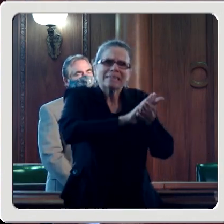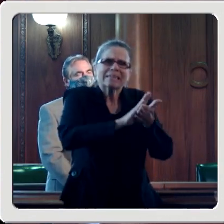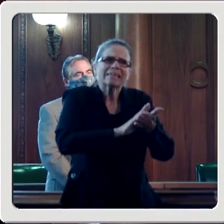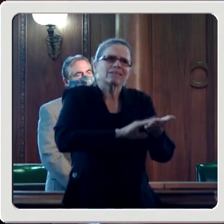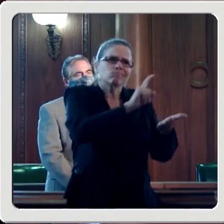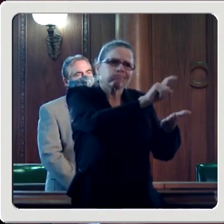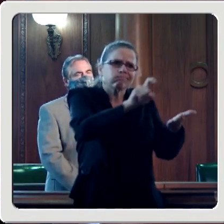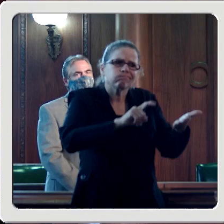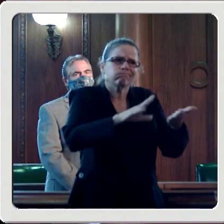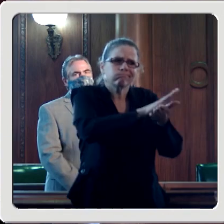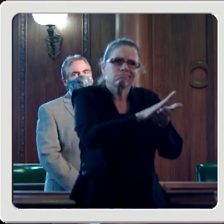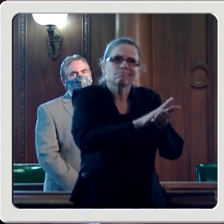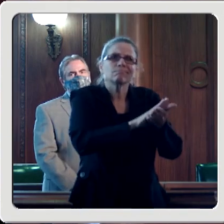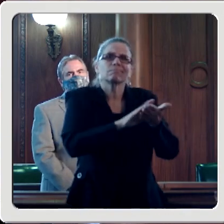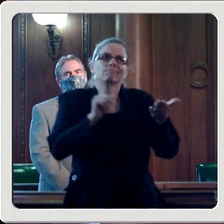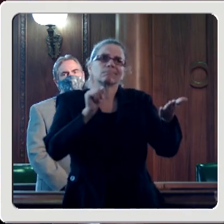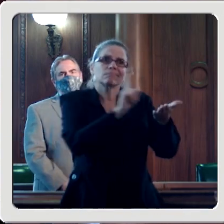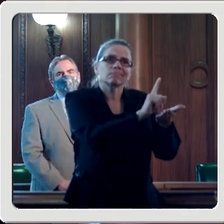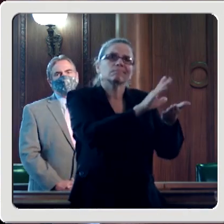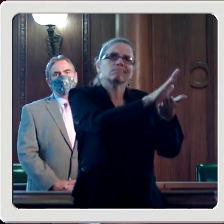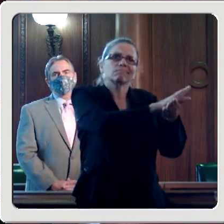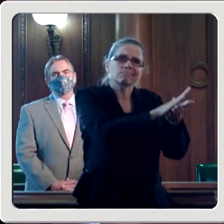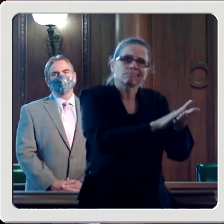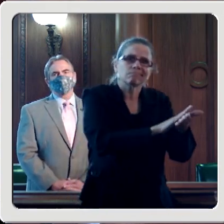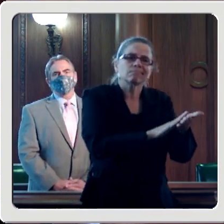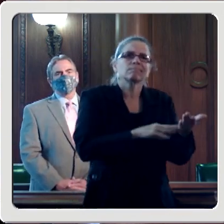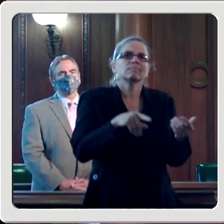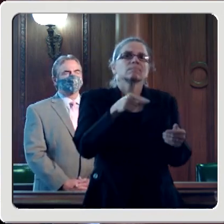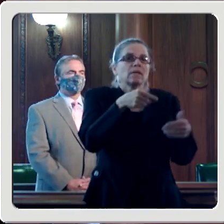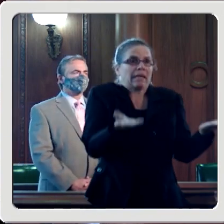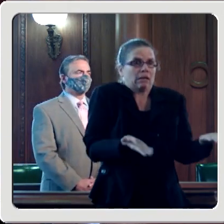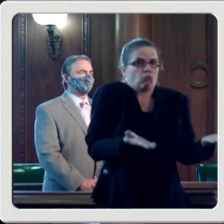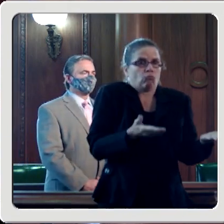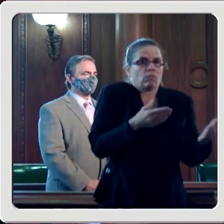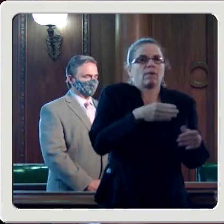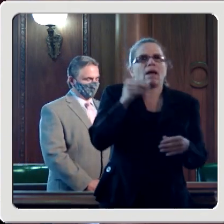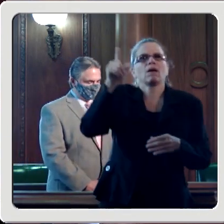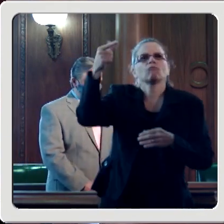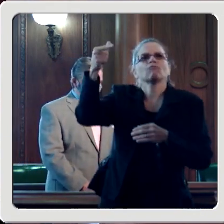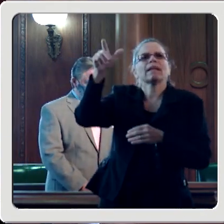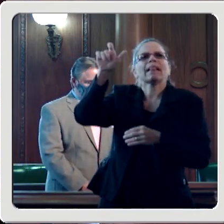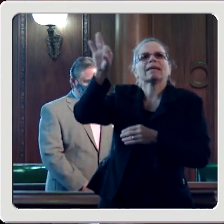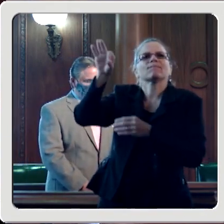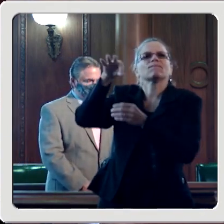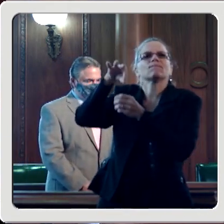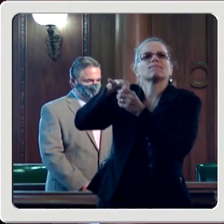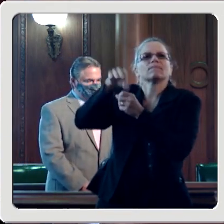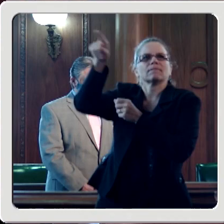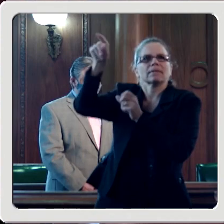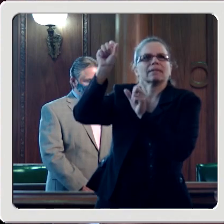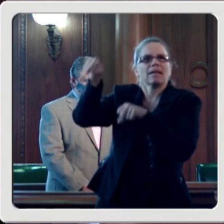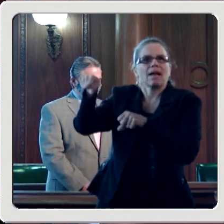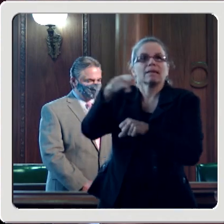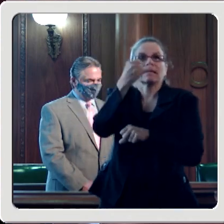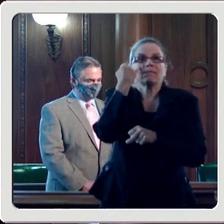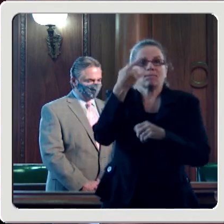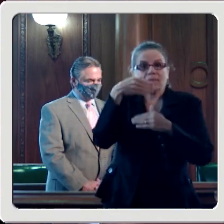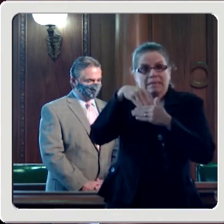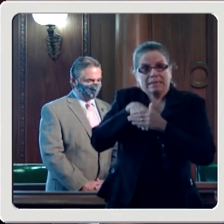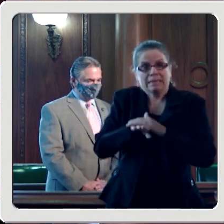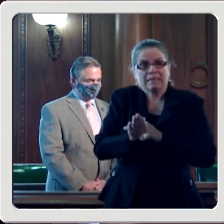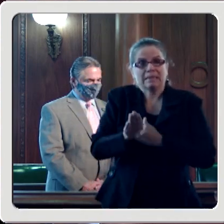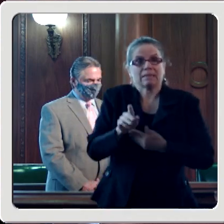Greenleaf. So if someone leaves the voting booth, that will be basically sprayed down with that